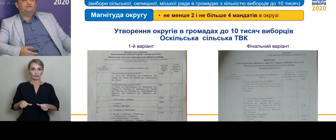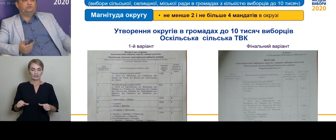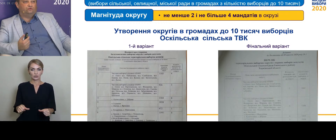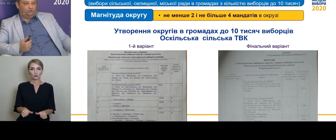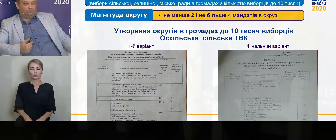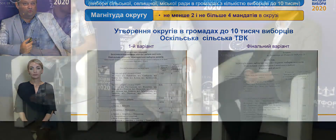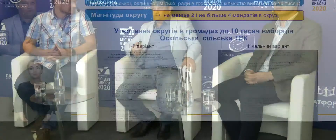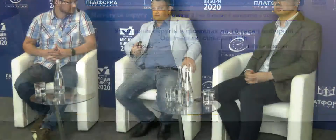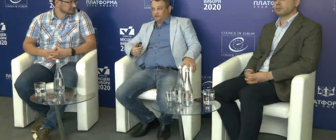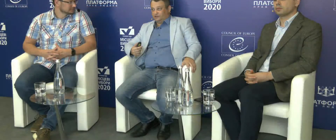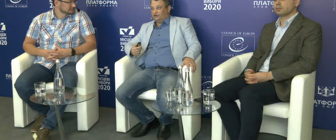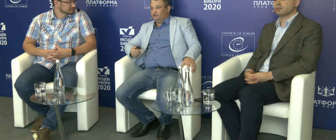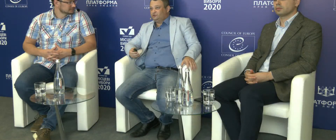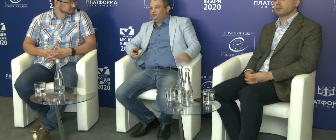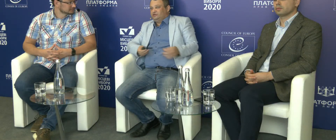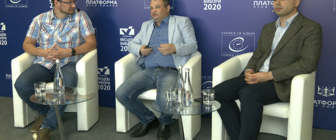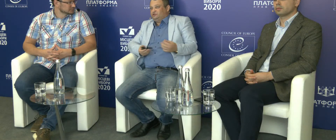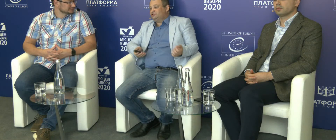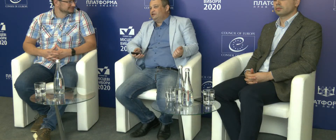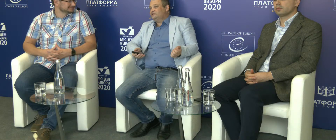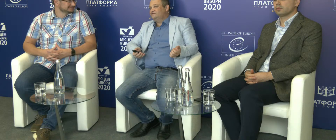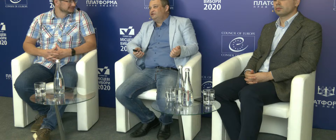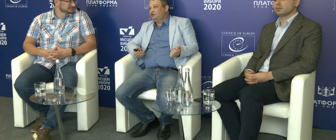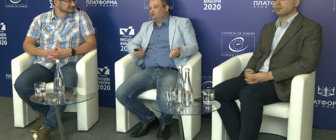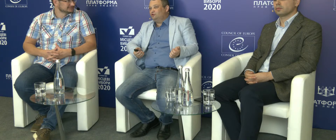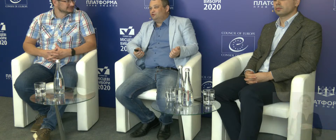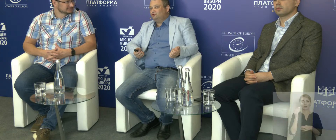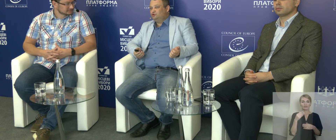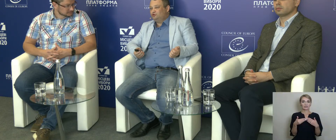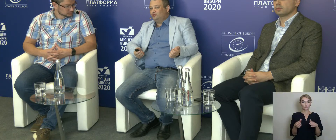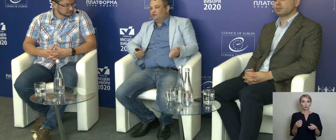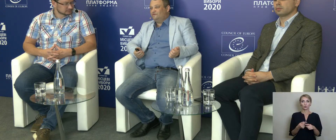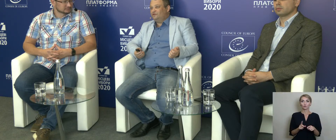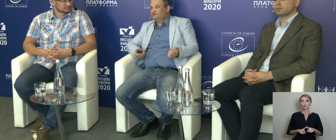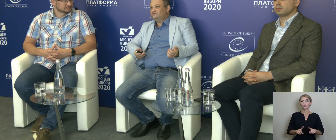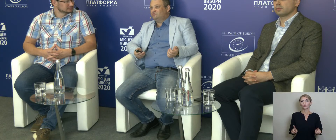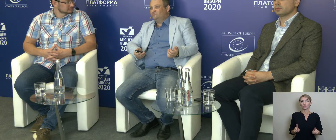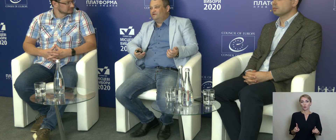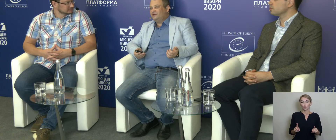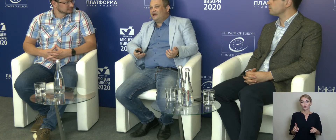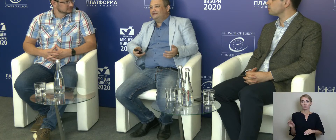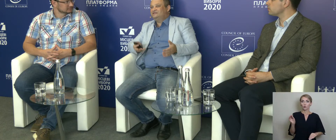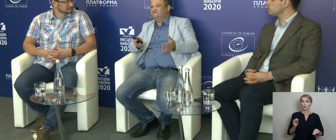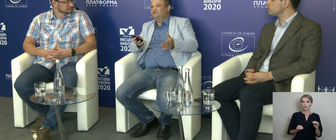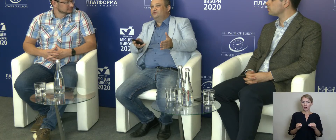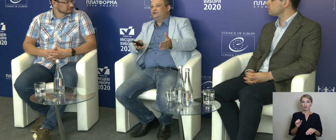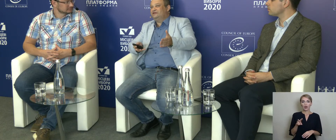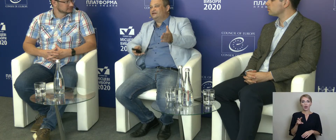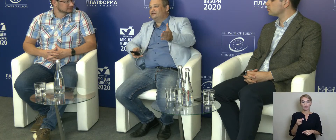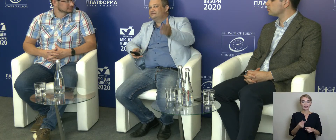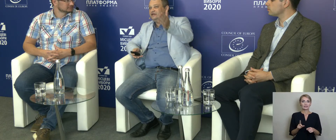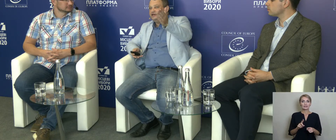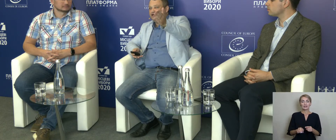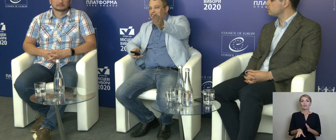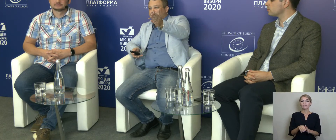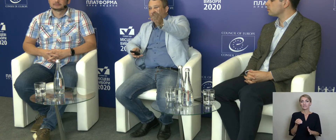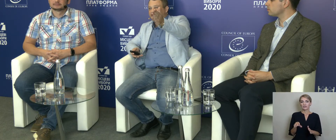the actually hierarchical approach has to be taken to this issue, but the discussion is open because